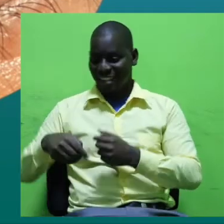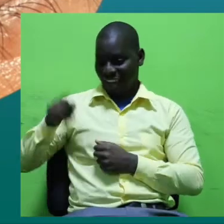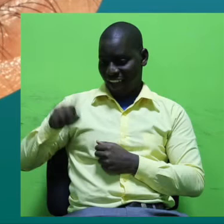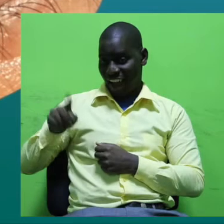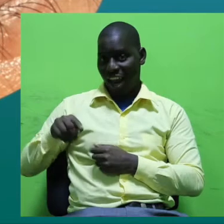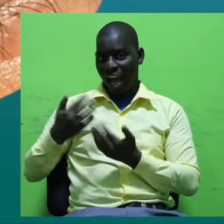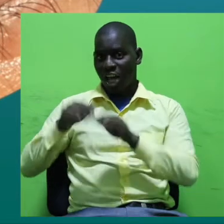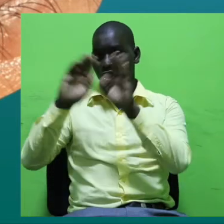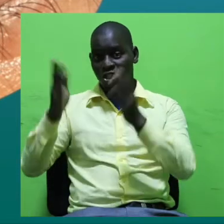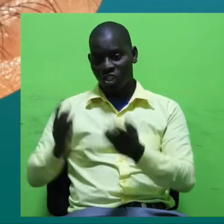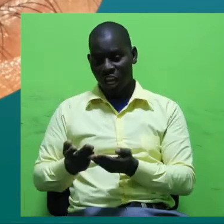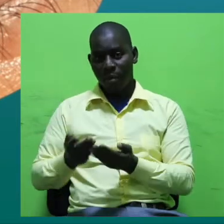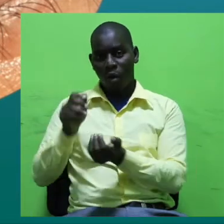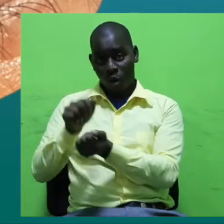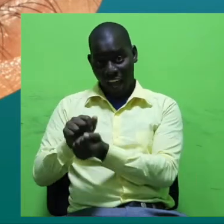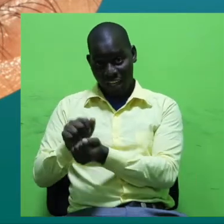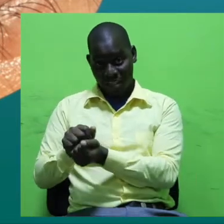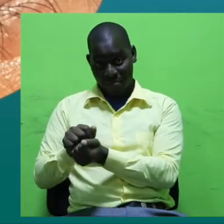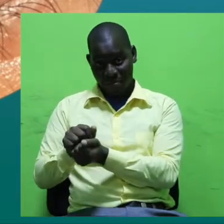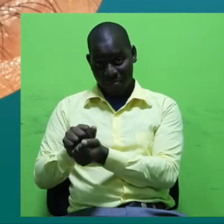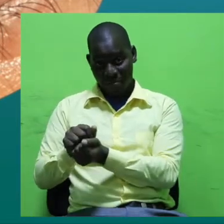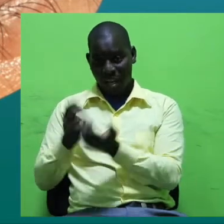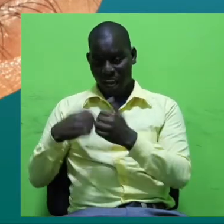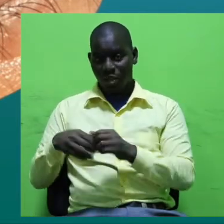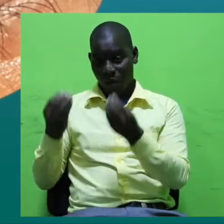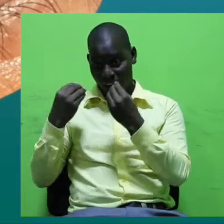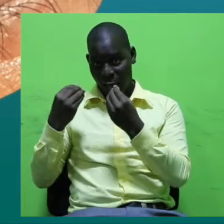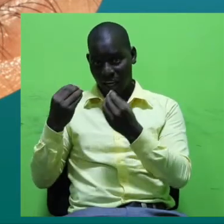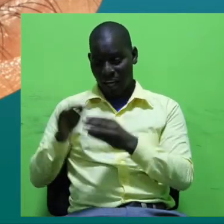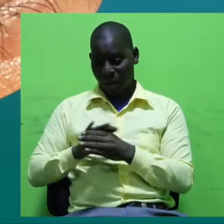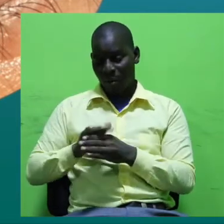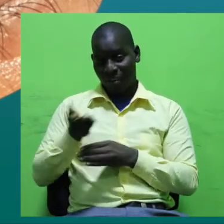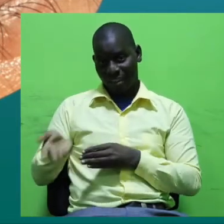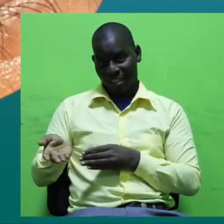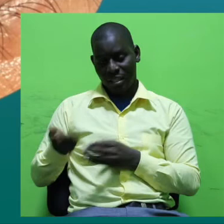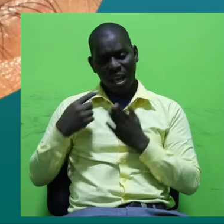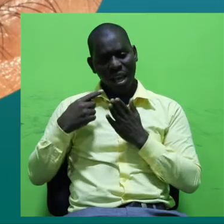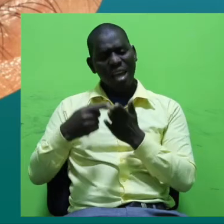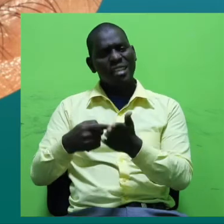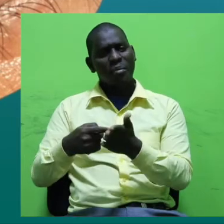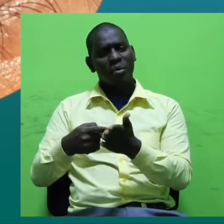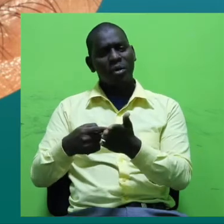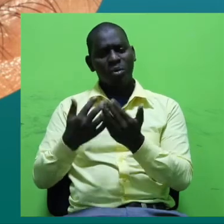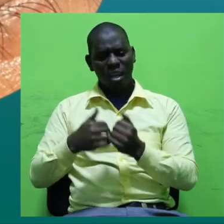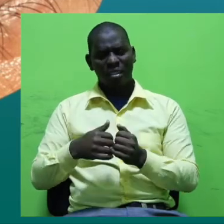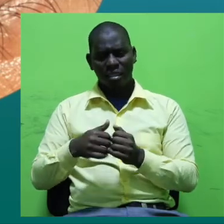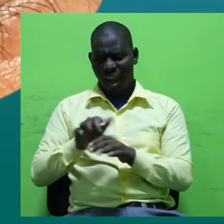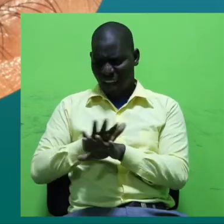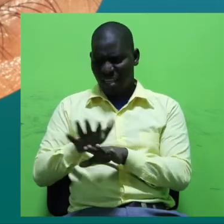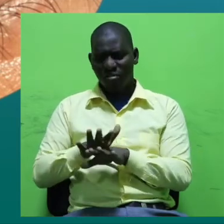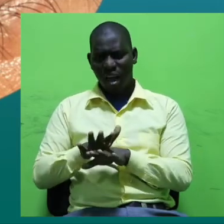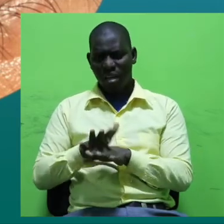organisms, and hence we can learn about them. Example, we can identify various biological reagents